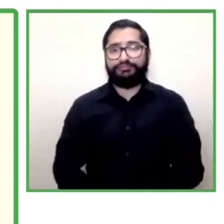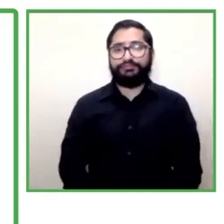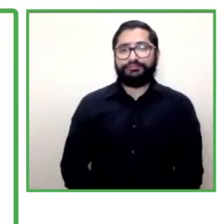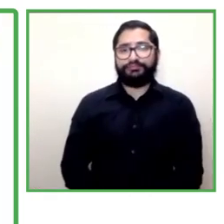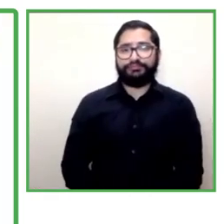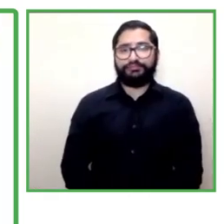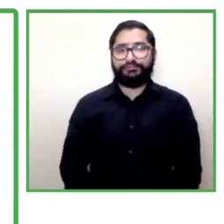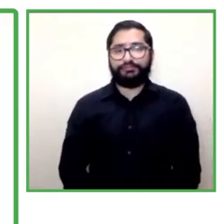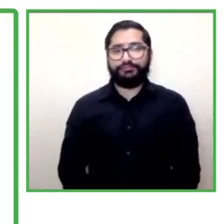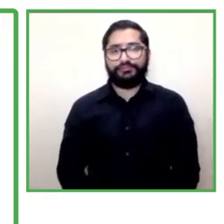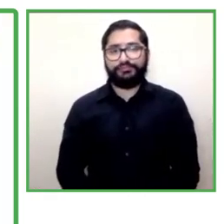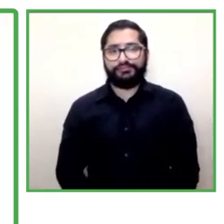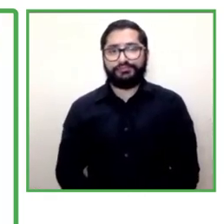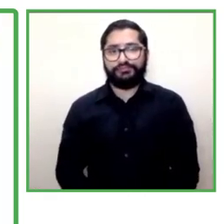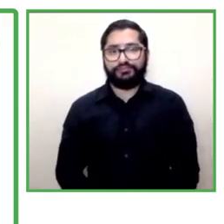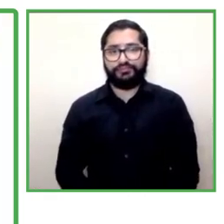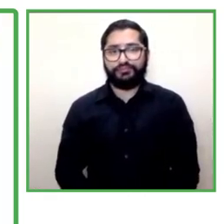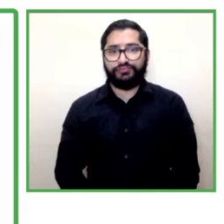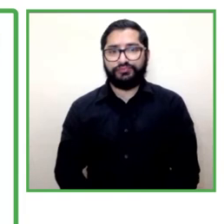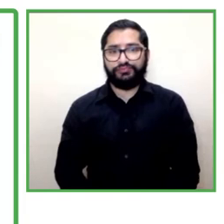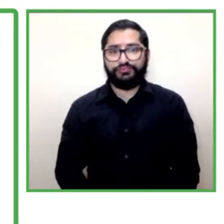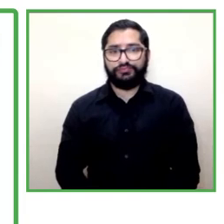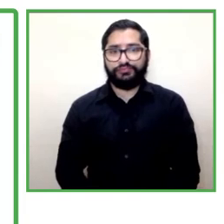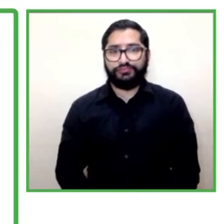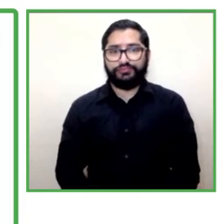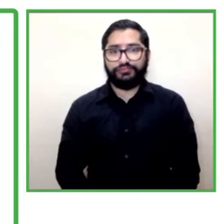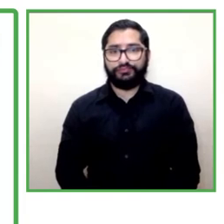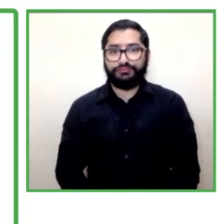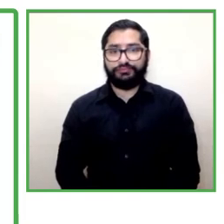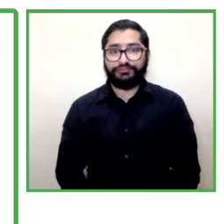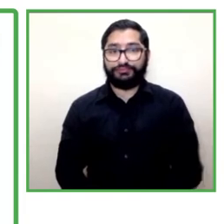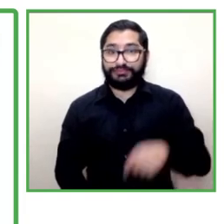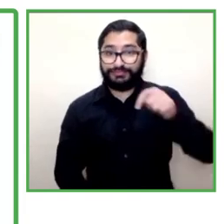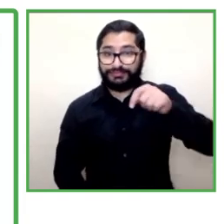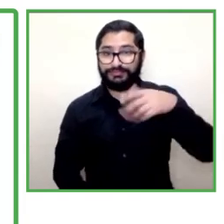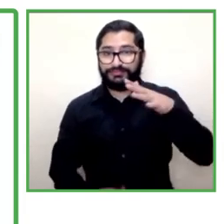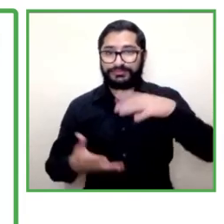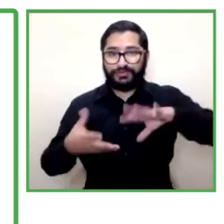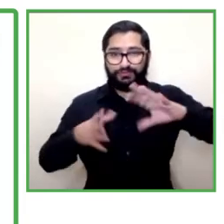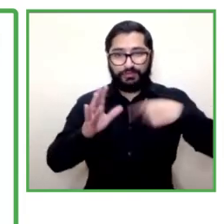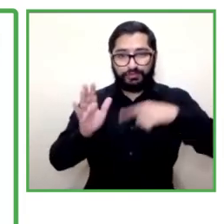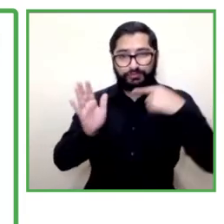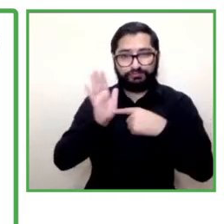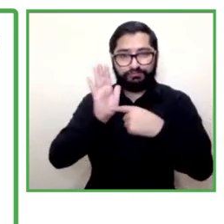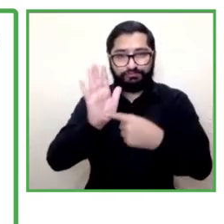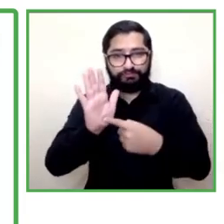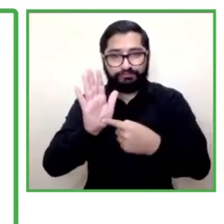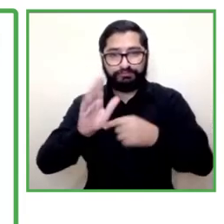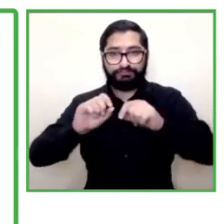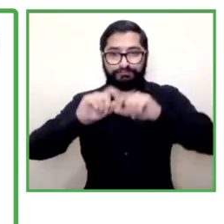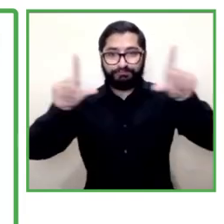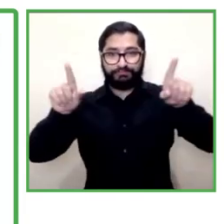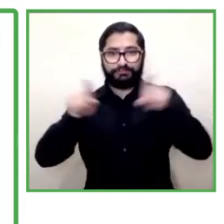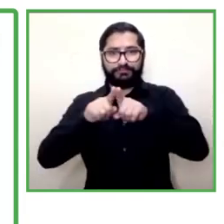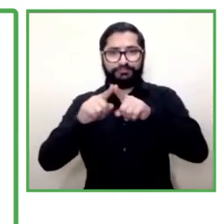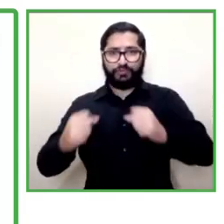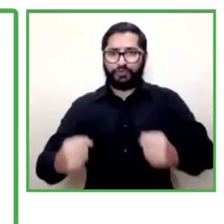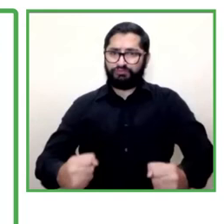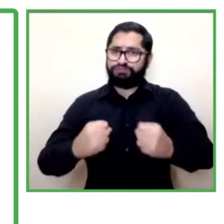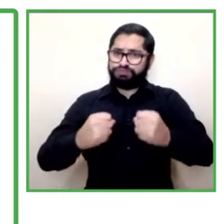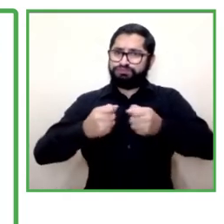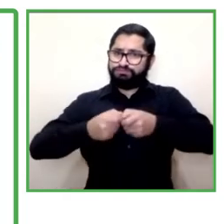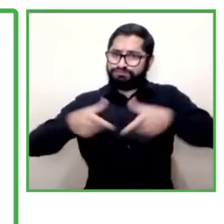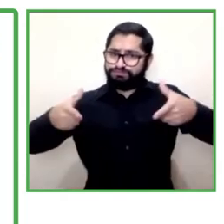And in that way, we hope to empower deaf organizations and bring them up with us with a great teaching tool and a way to increase their own